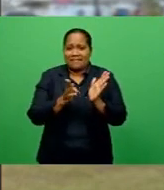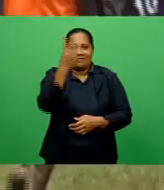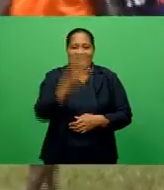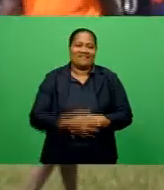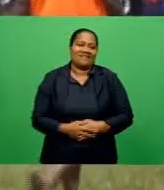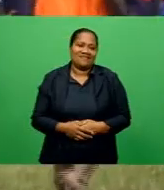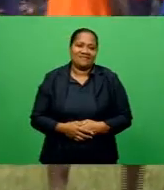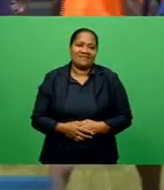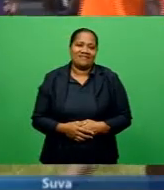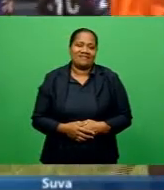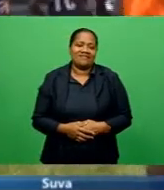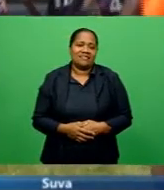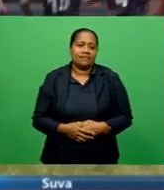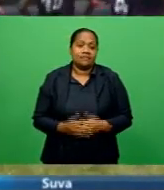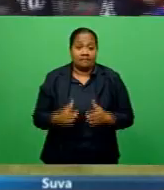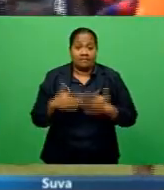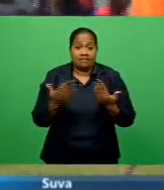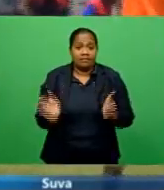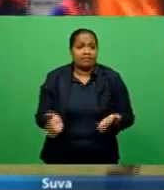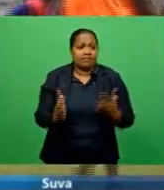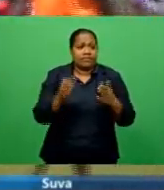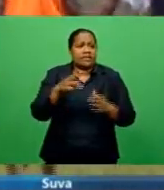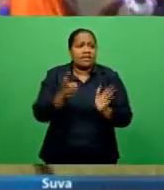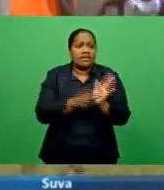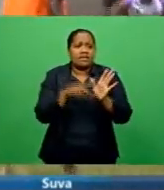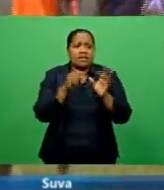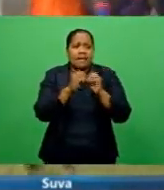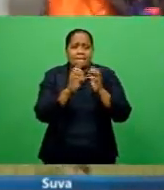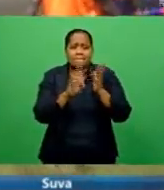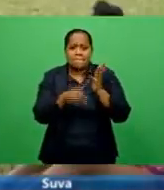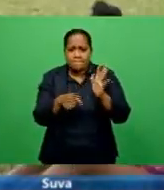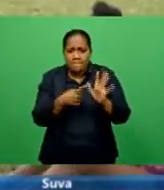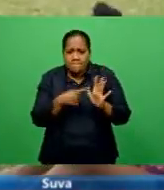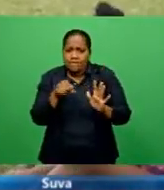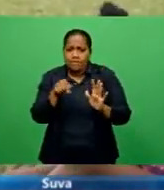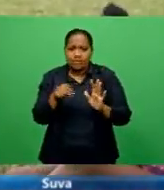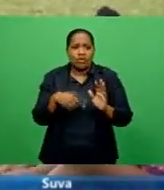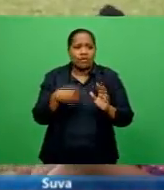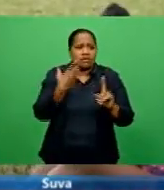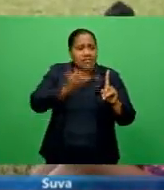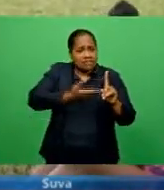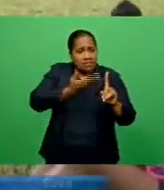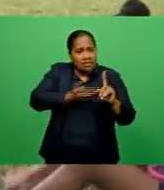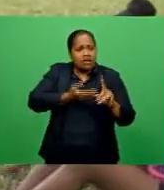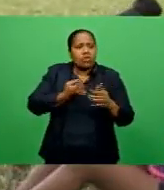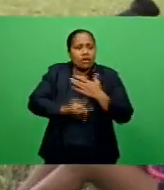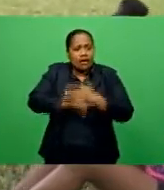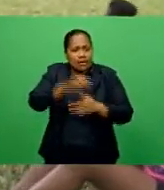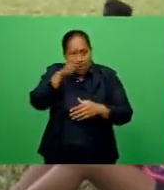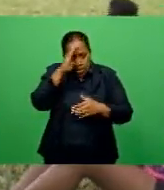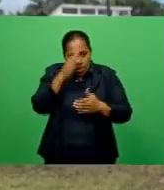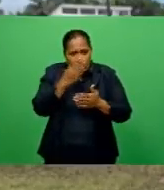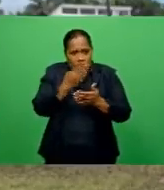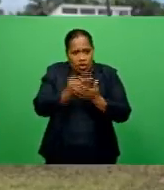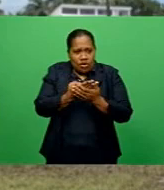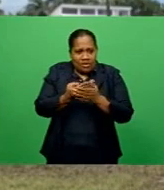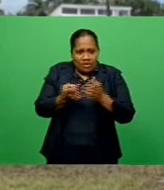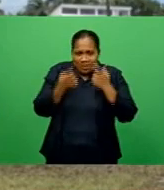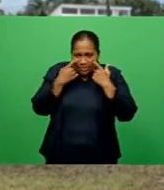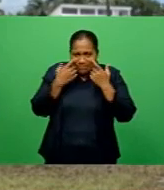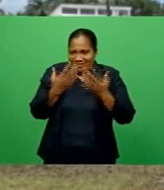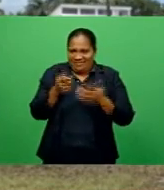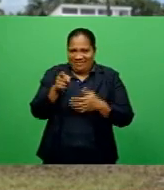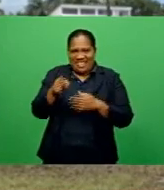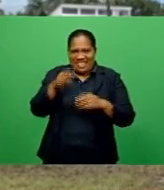story. Currently playing for the Nambua-based Eastern Hawks team, Vavai Tamana hopes to impress national selectors.